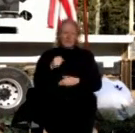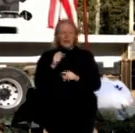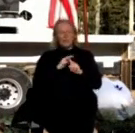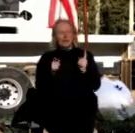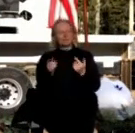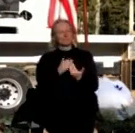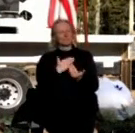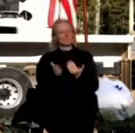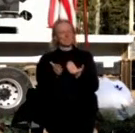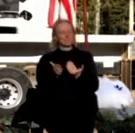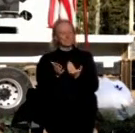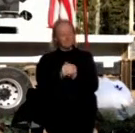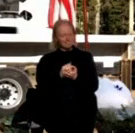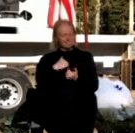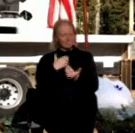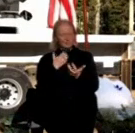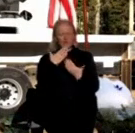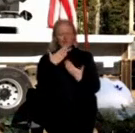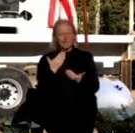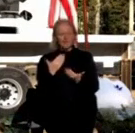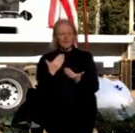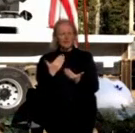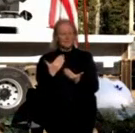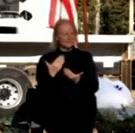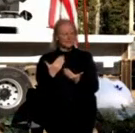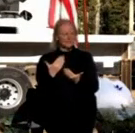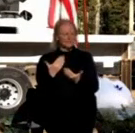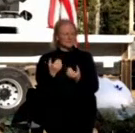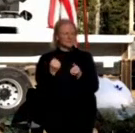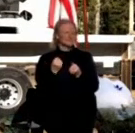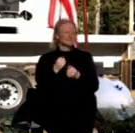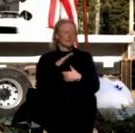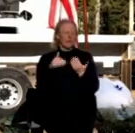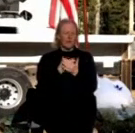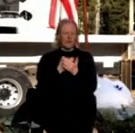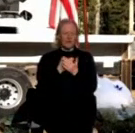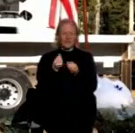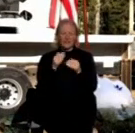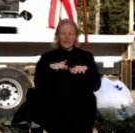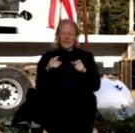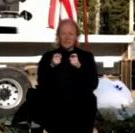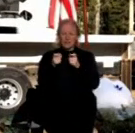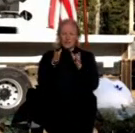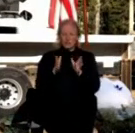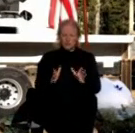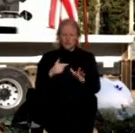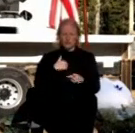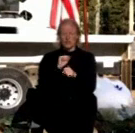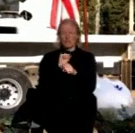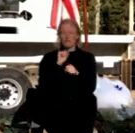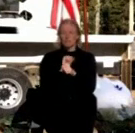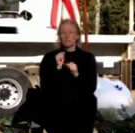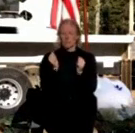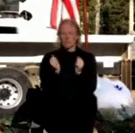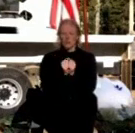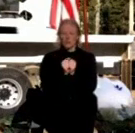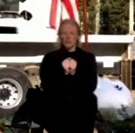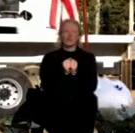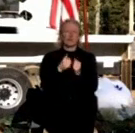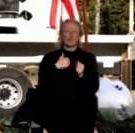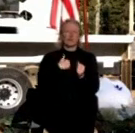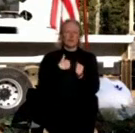any rate, I want to thank over all the years, all the land managers that I've worked with.